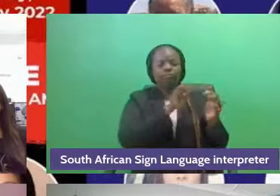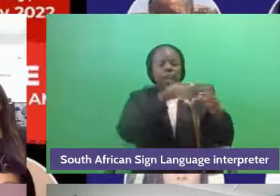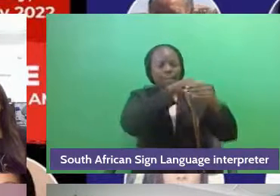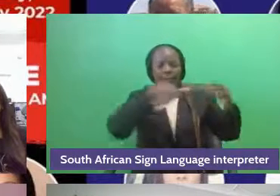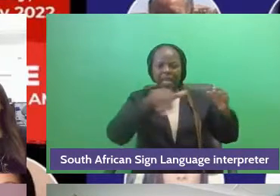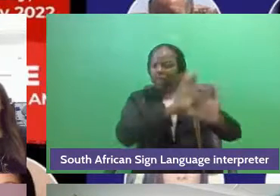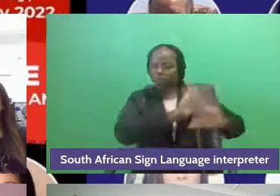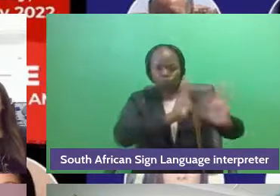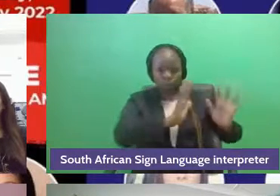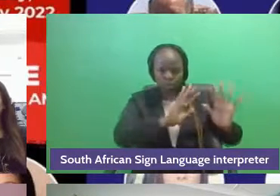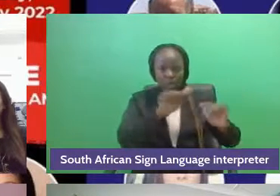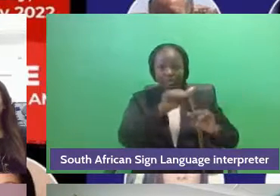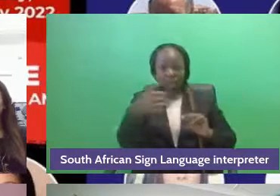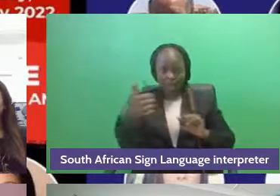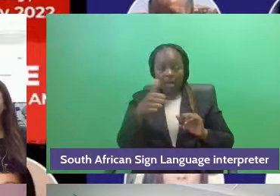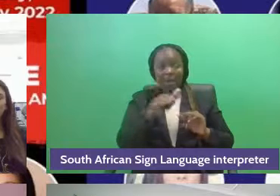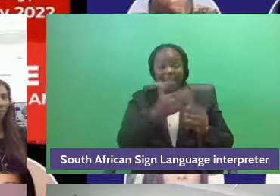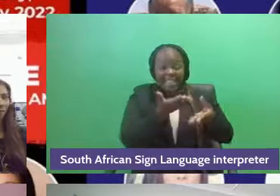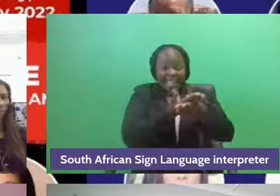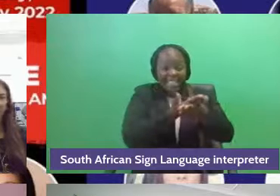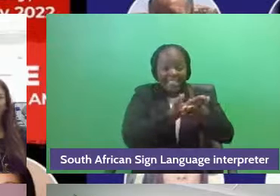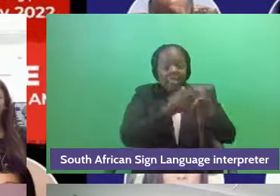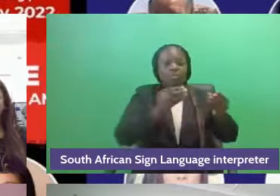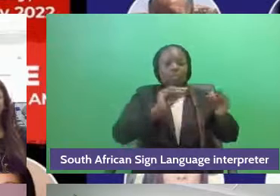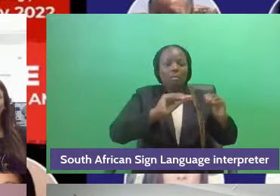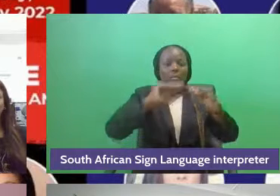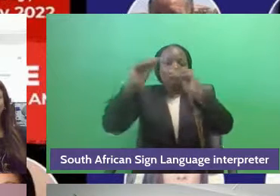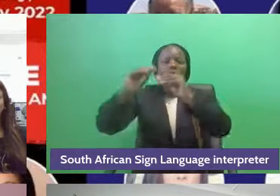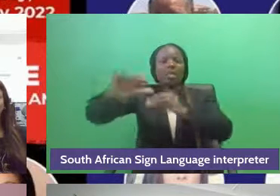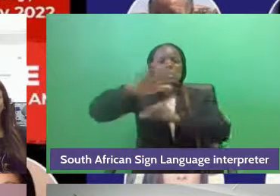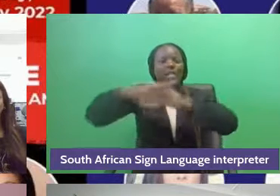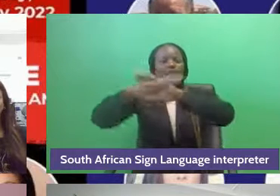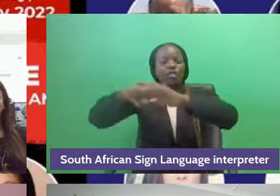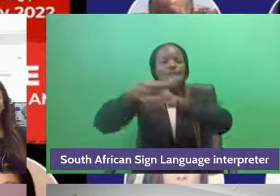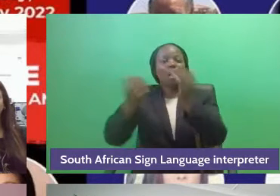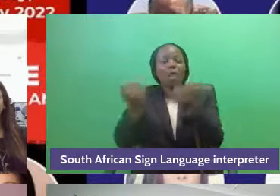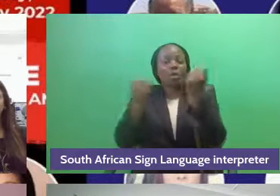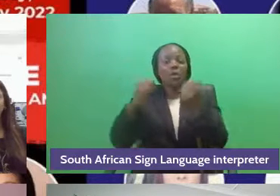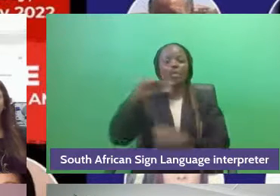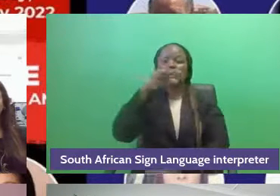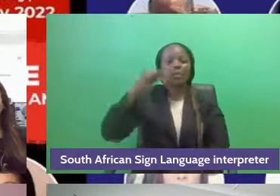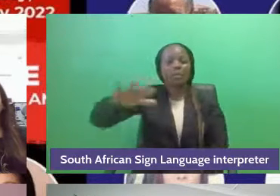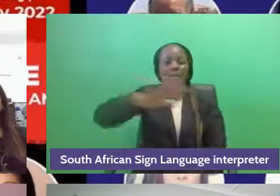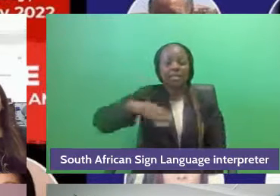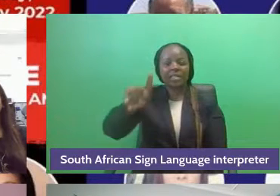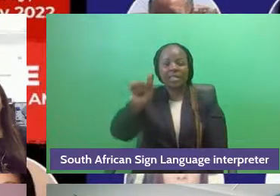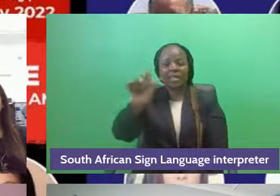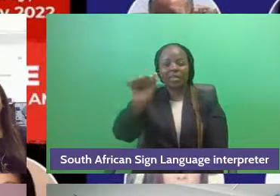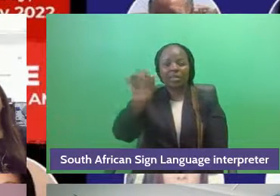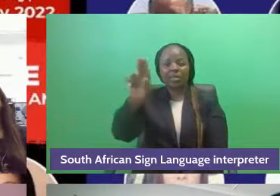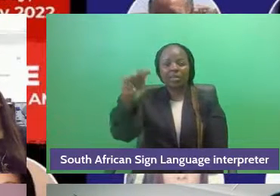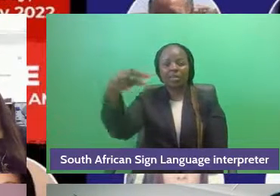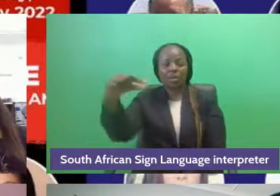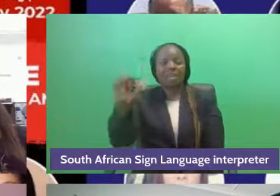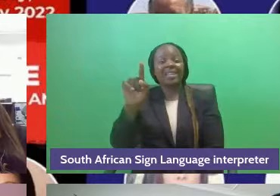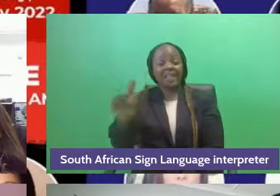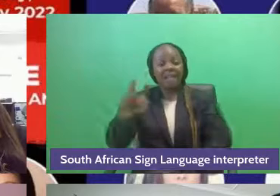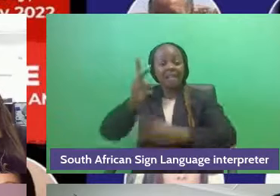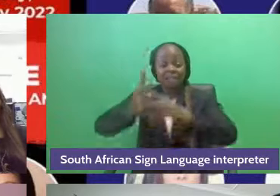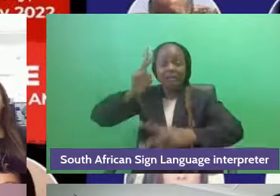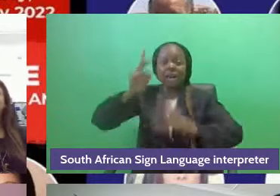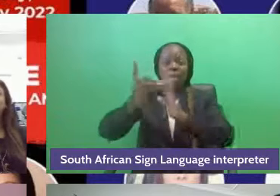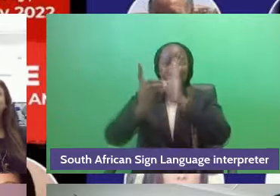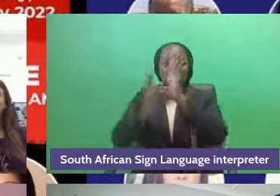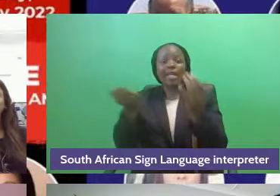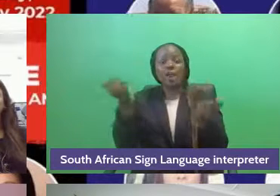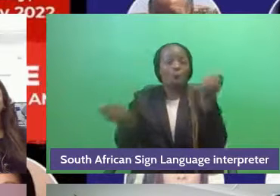transferred to the Regional Court of Taung. On the 3rd of November, it was the final date of the case where we were